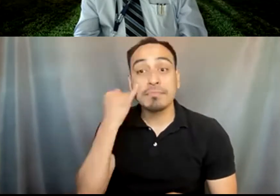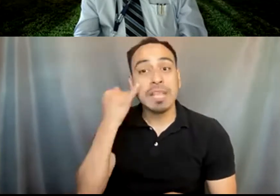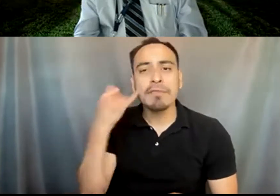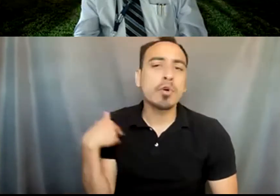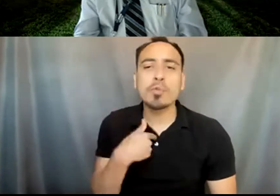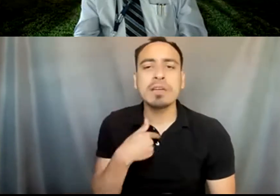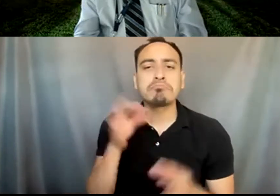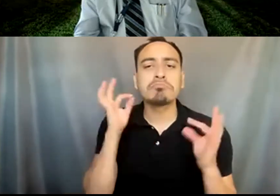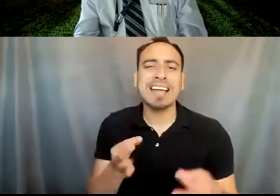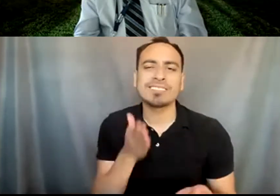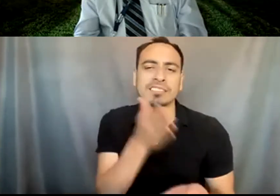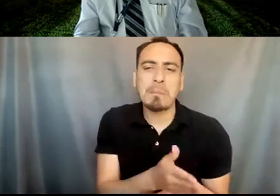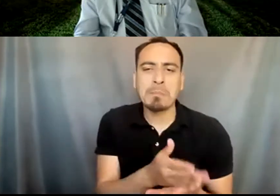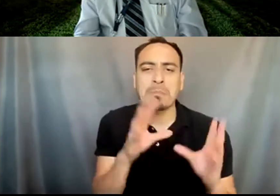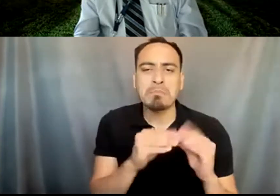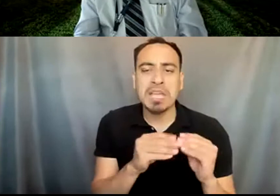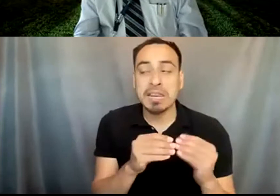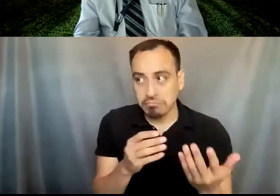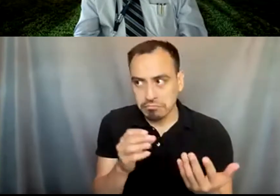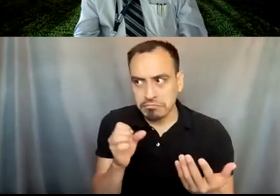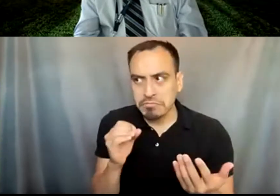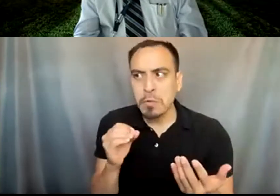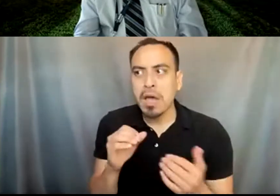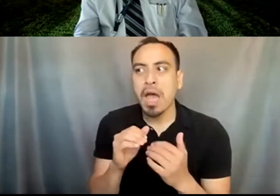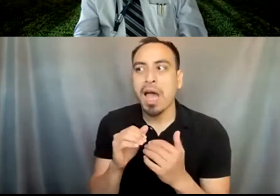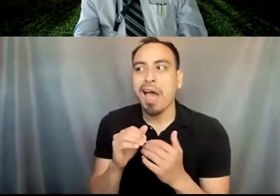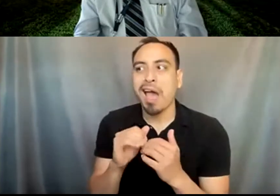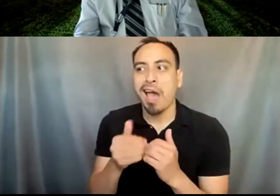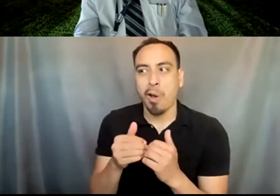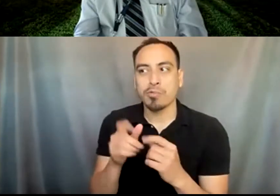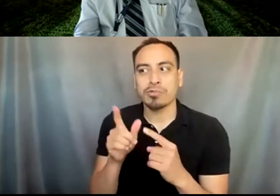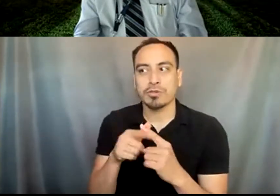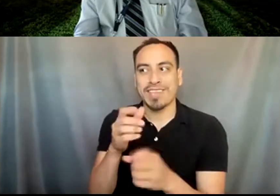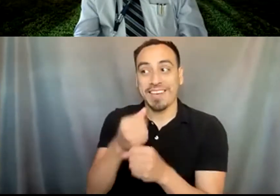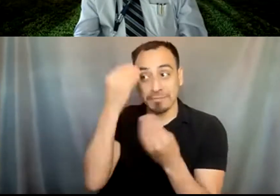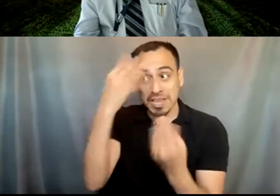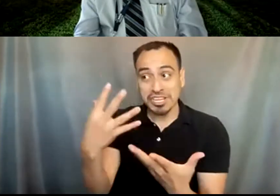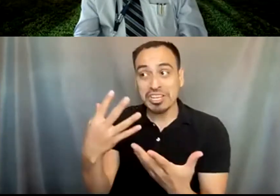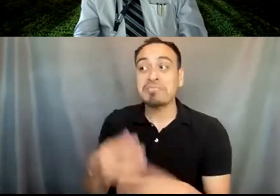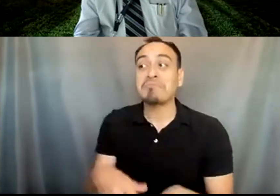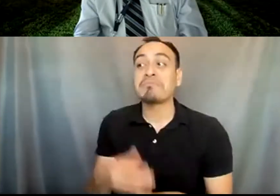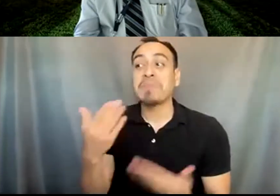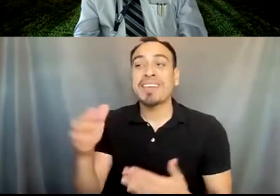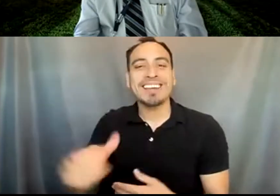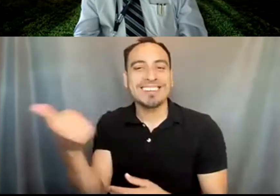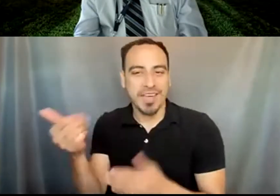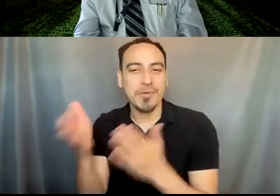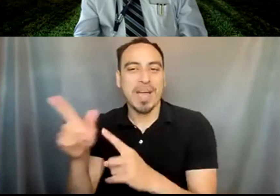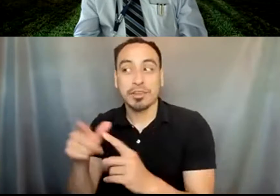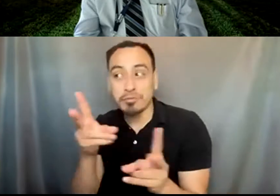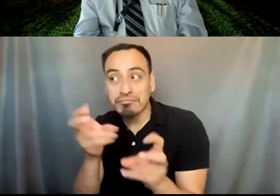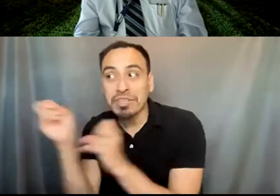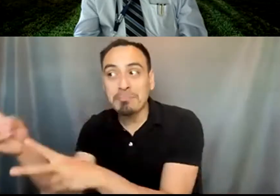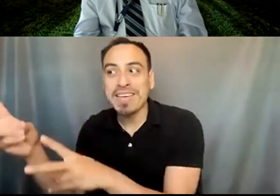by submitting their question to public health and getting it answered promptly, 38%. Another regular space to get updates on what's happening